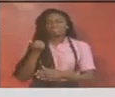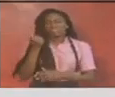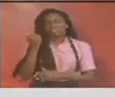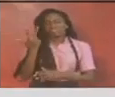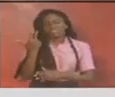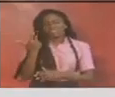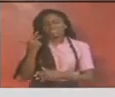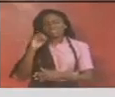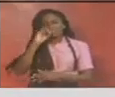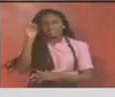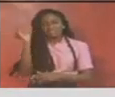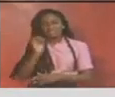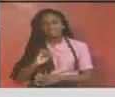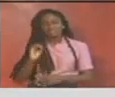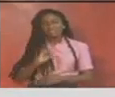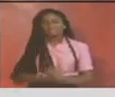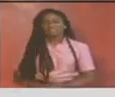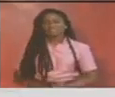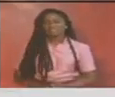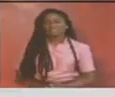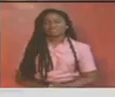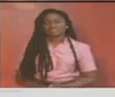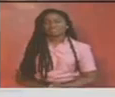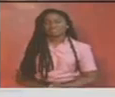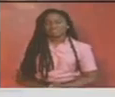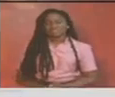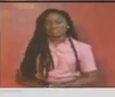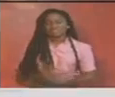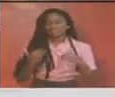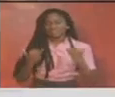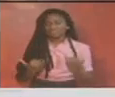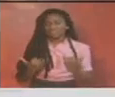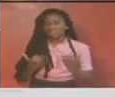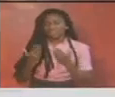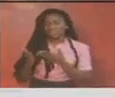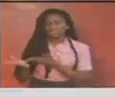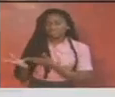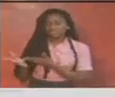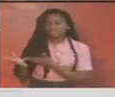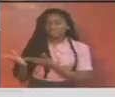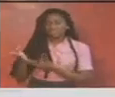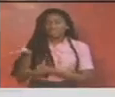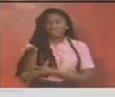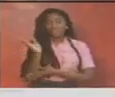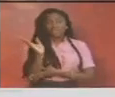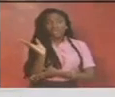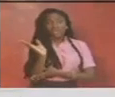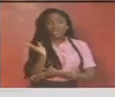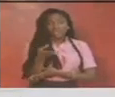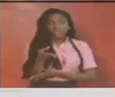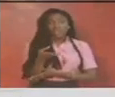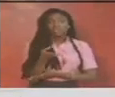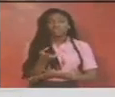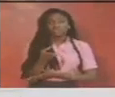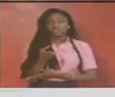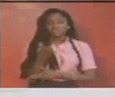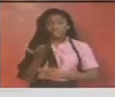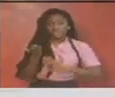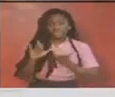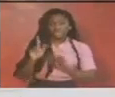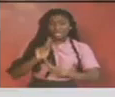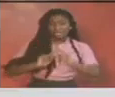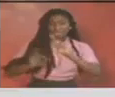13.8%. Next slide. So when you look at the deaths, again disaggregated by age, by